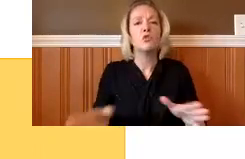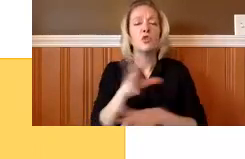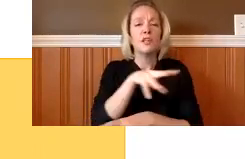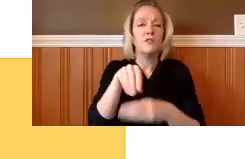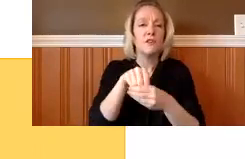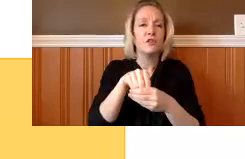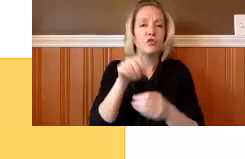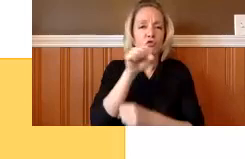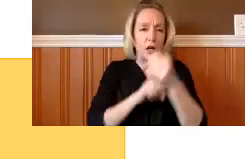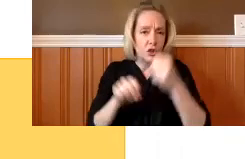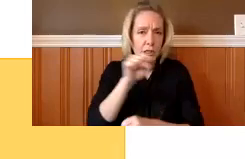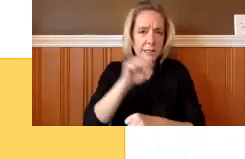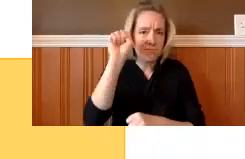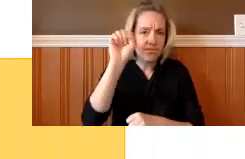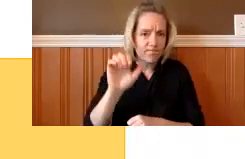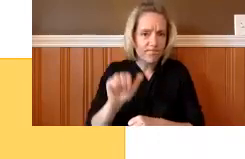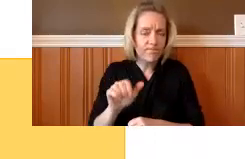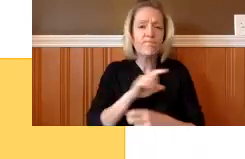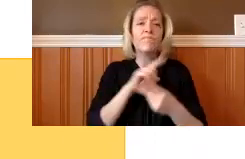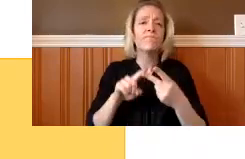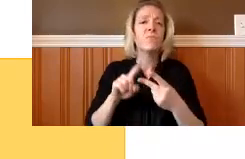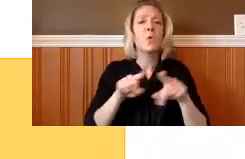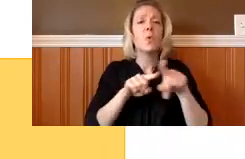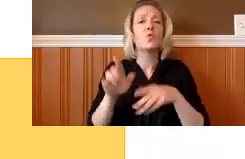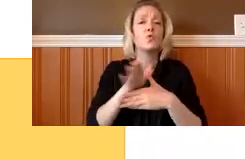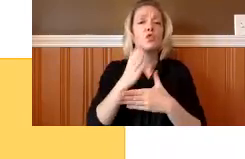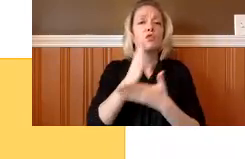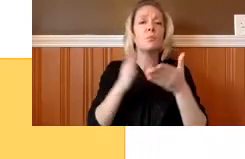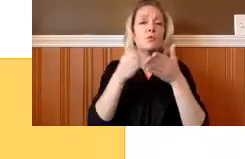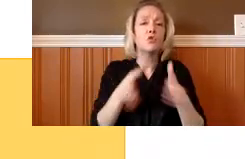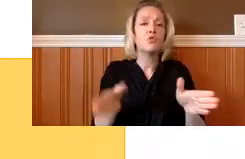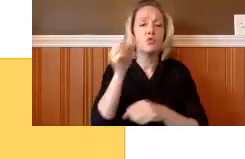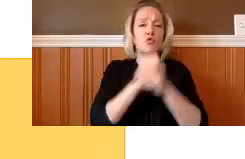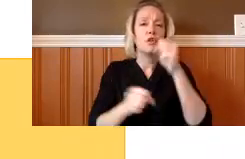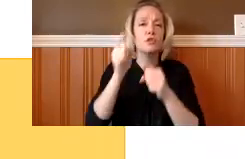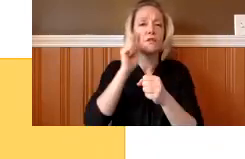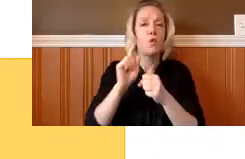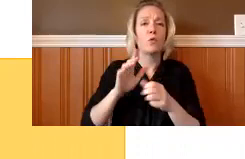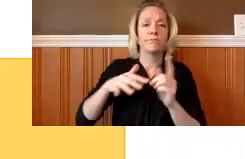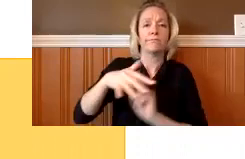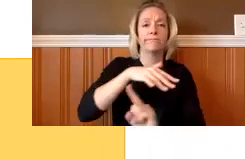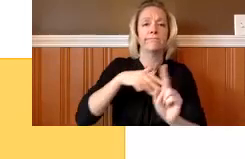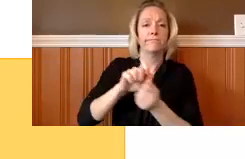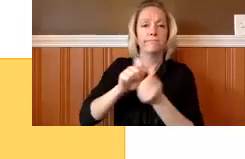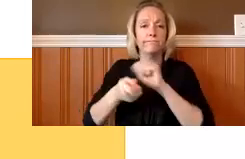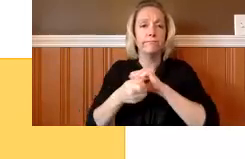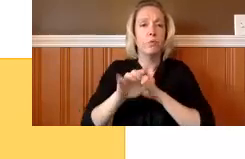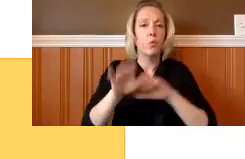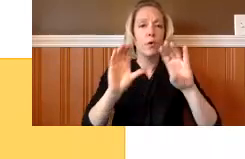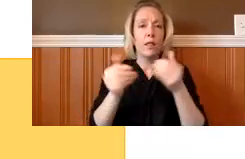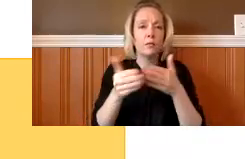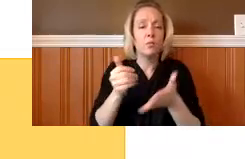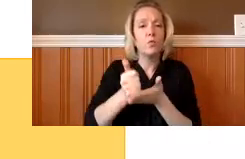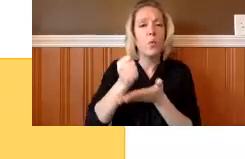some general strategies for modifying the environment for your students with CVI if we ever get back to school.